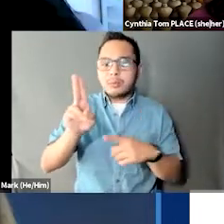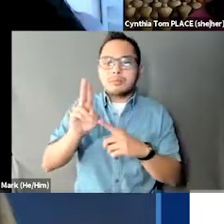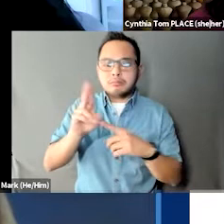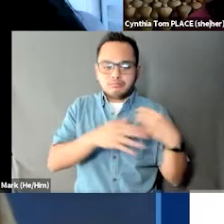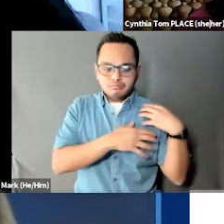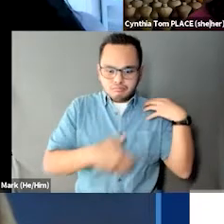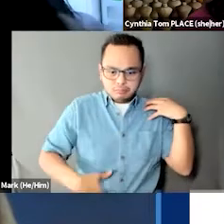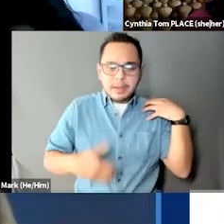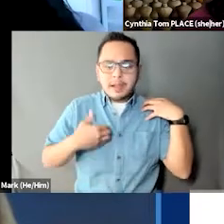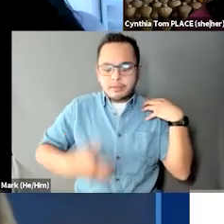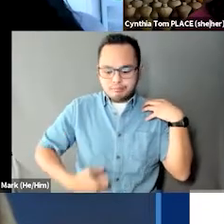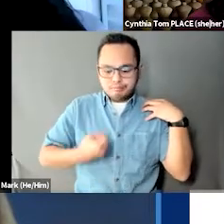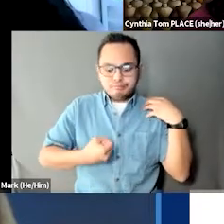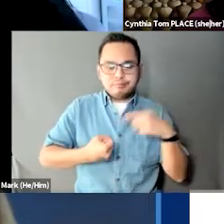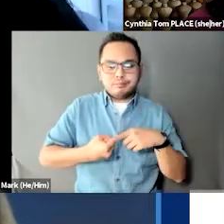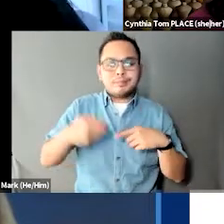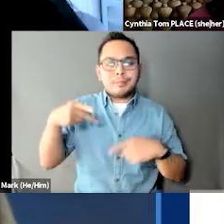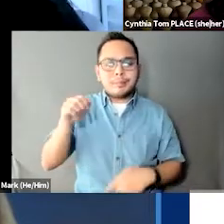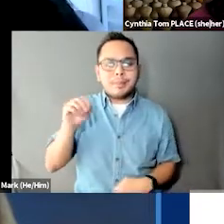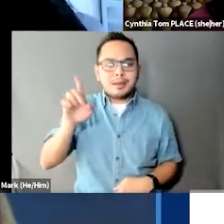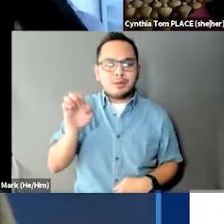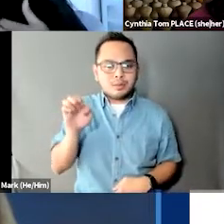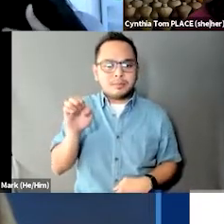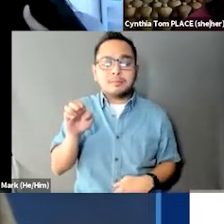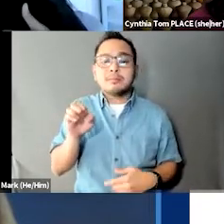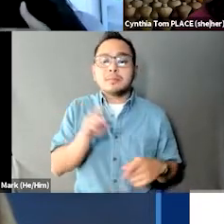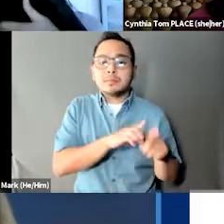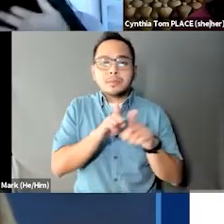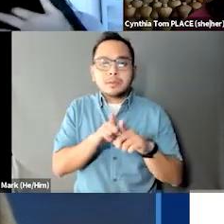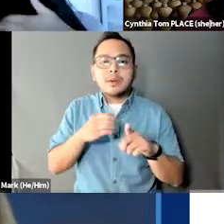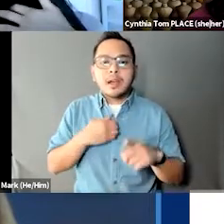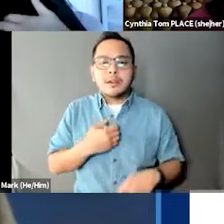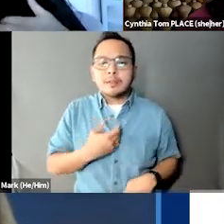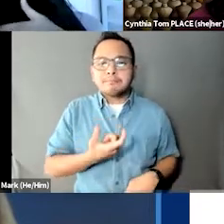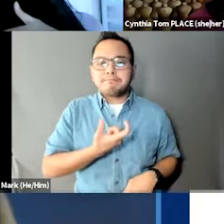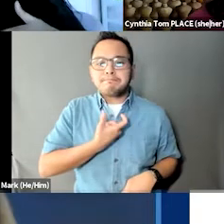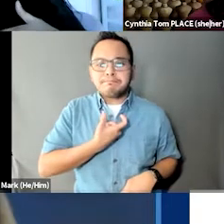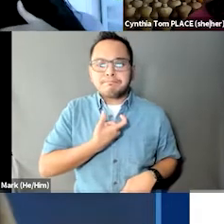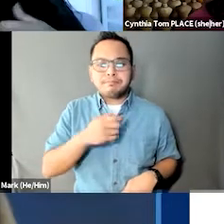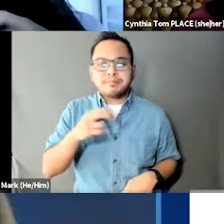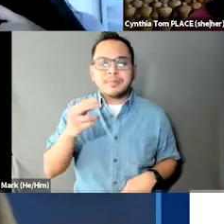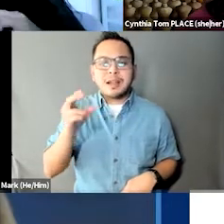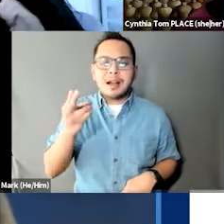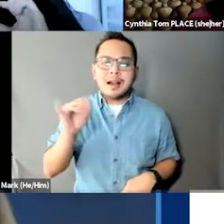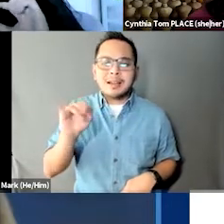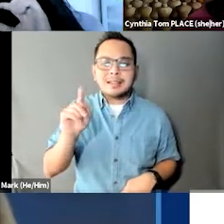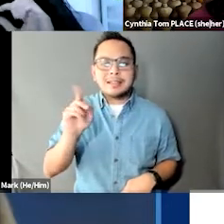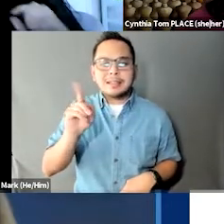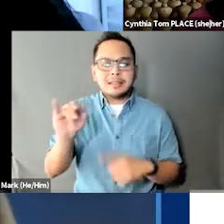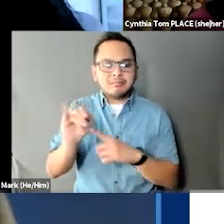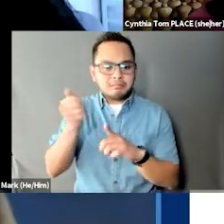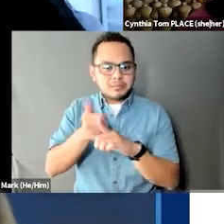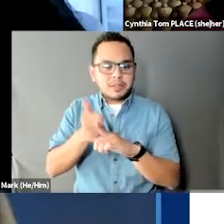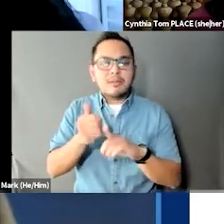and carries a patu or a paddle. She's also wearing a high tiki, which is the goddess of childbirth, made out of